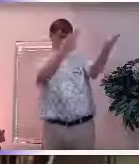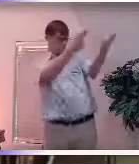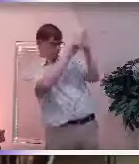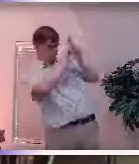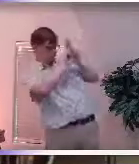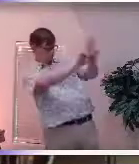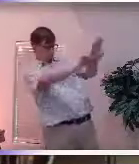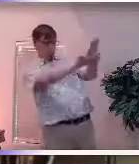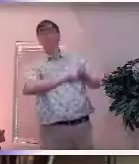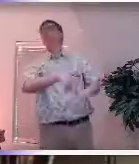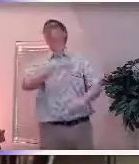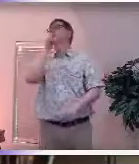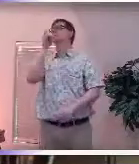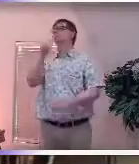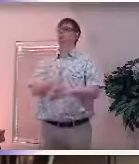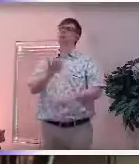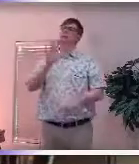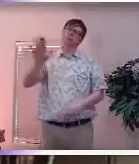deny them?